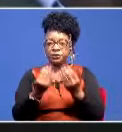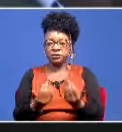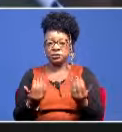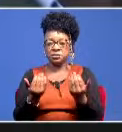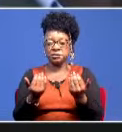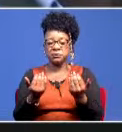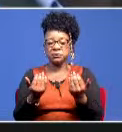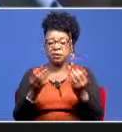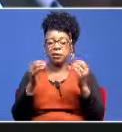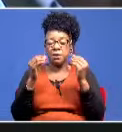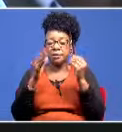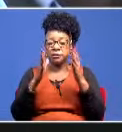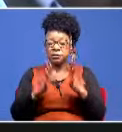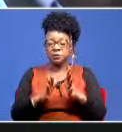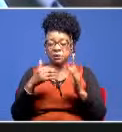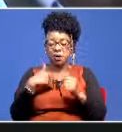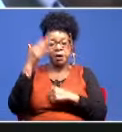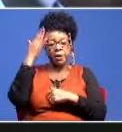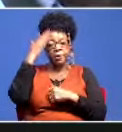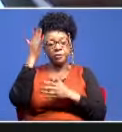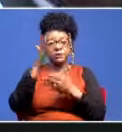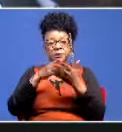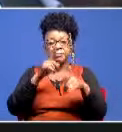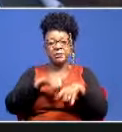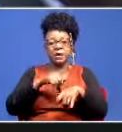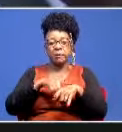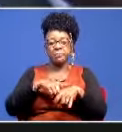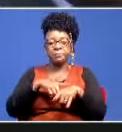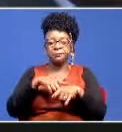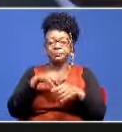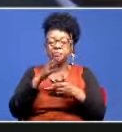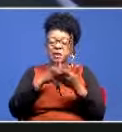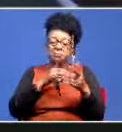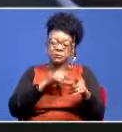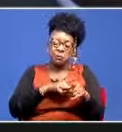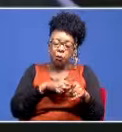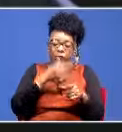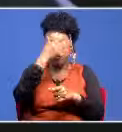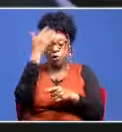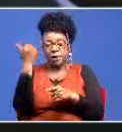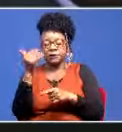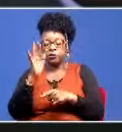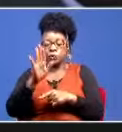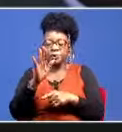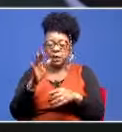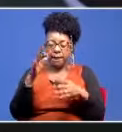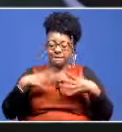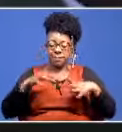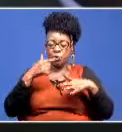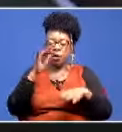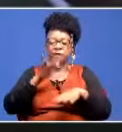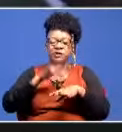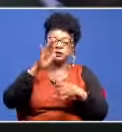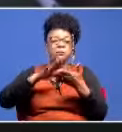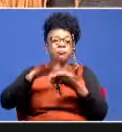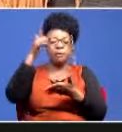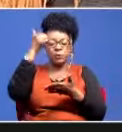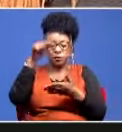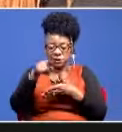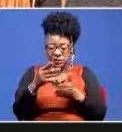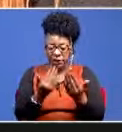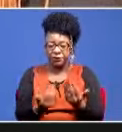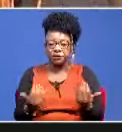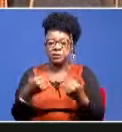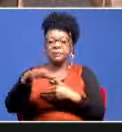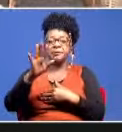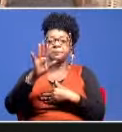The teachers, I know sometimes we forget our teachers, and those are the people who are most affected because these are their children. Mount